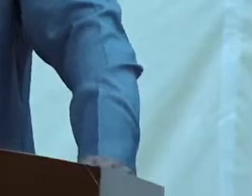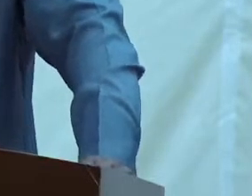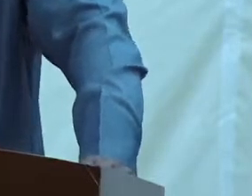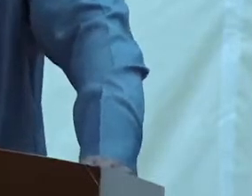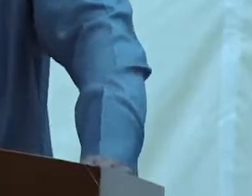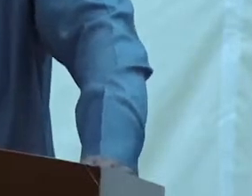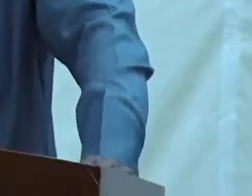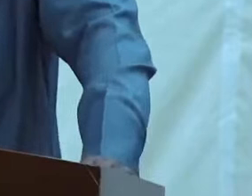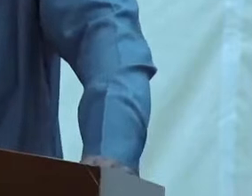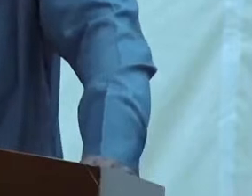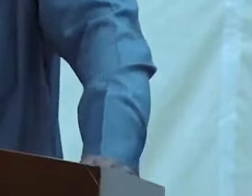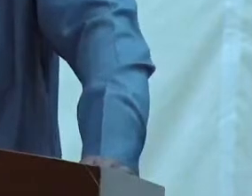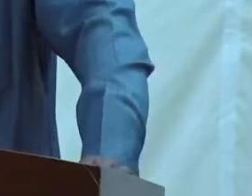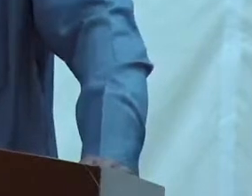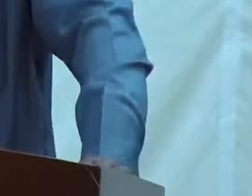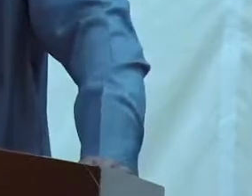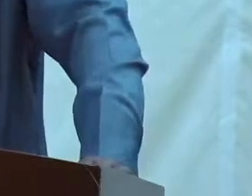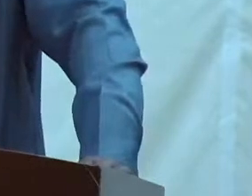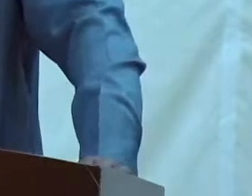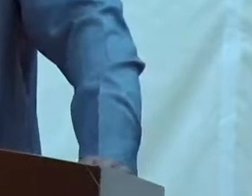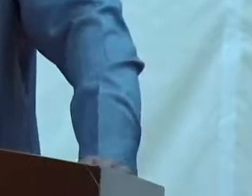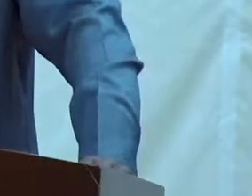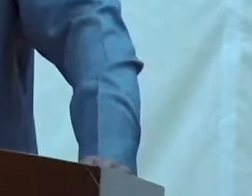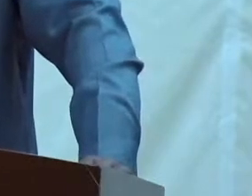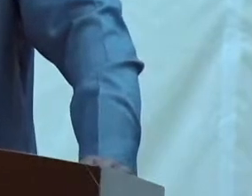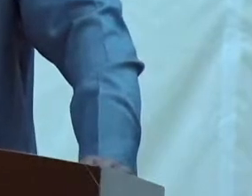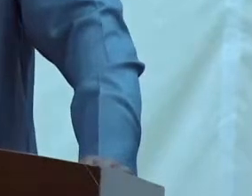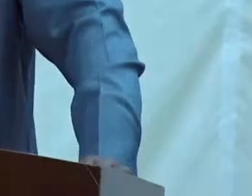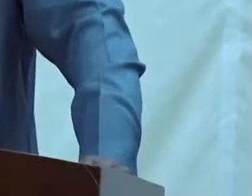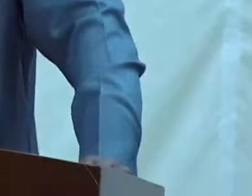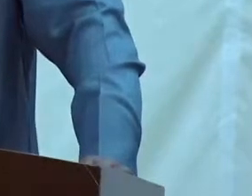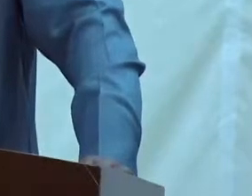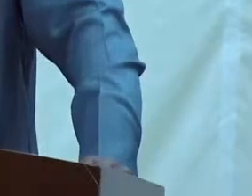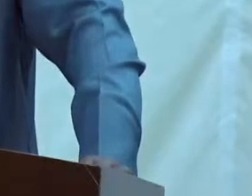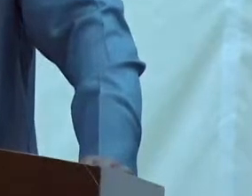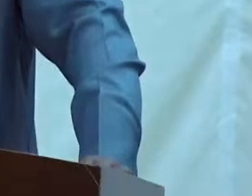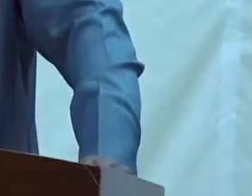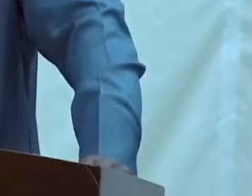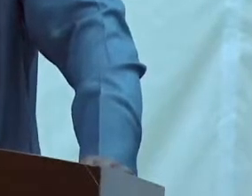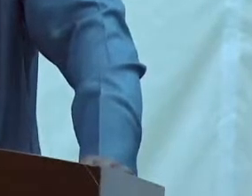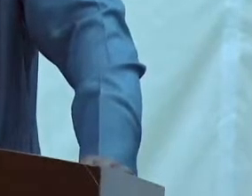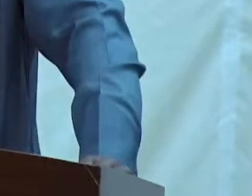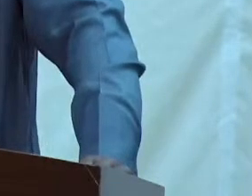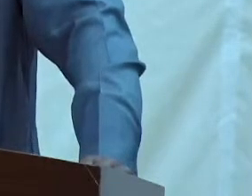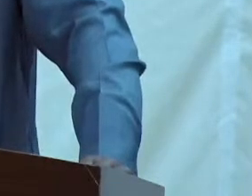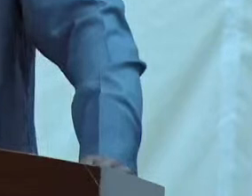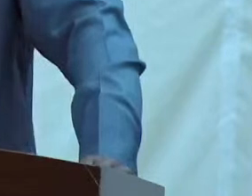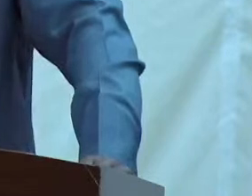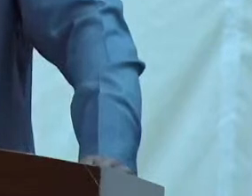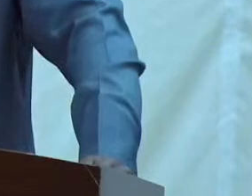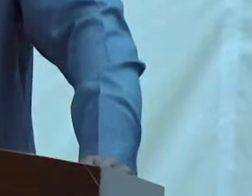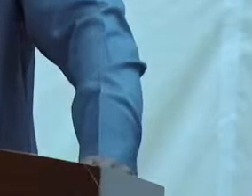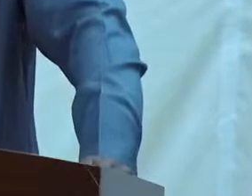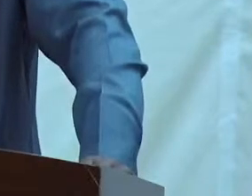needless regulation aimed at shifting power from civic to political actors, digital closure and